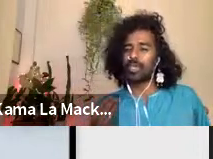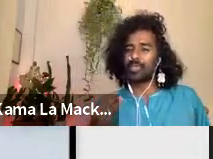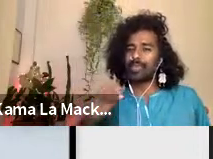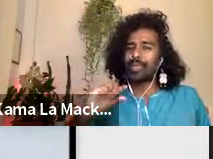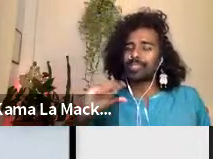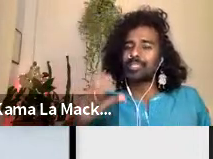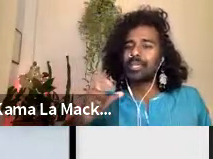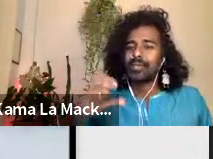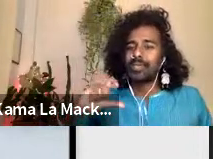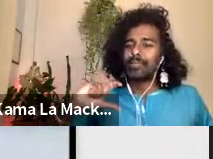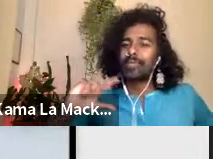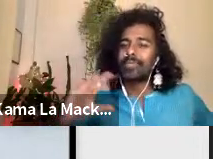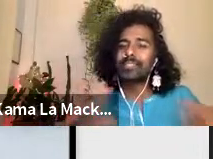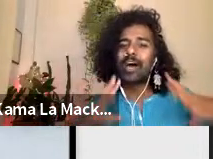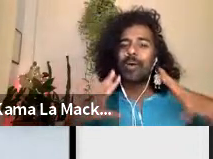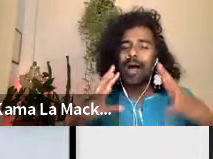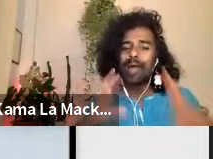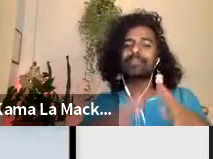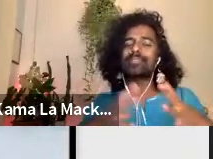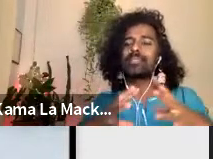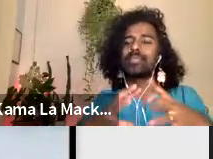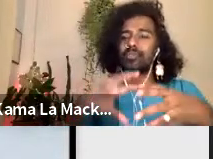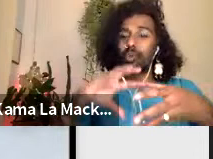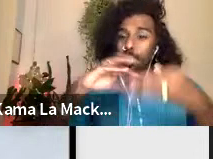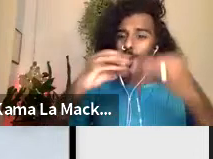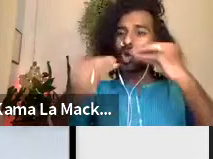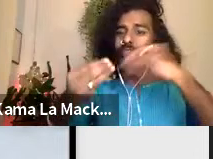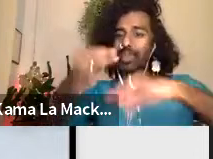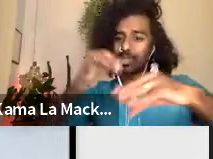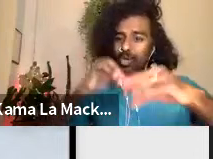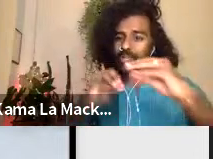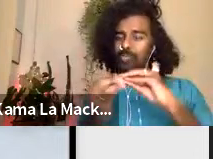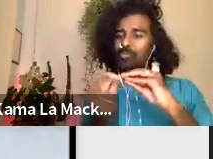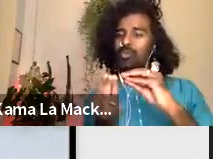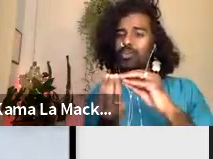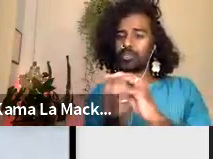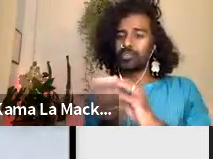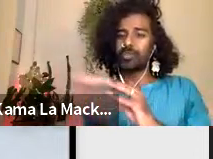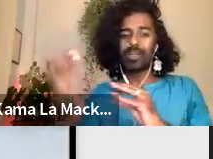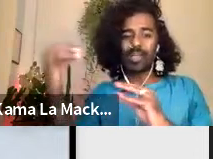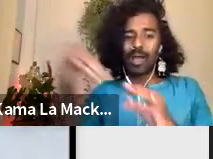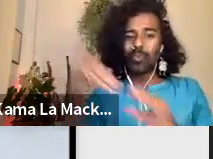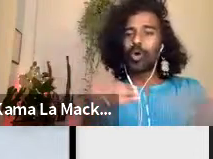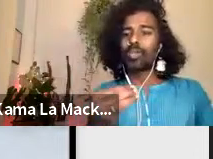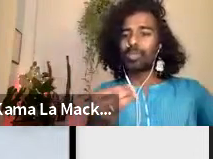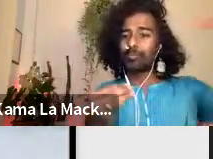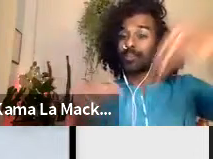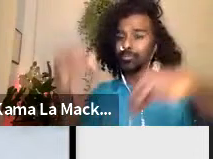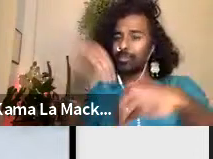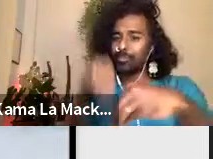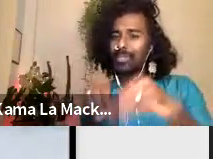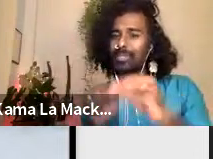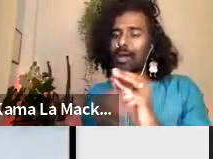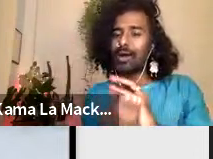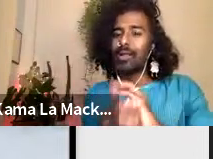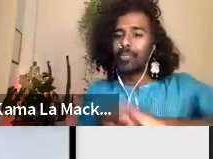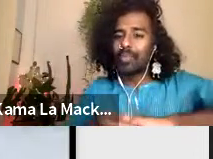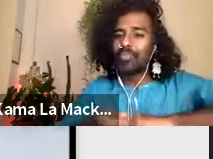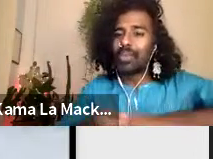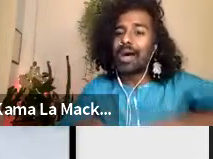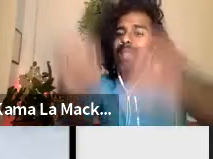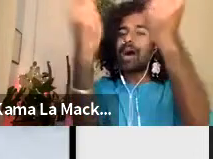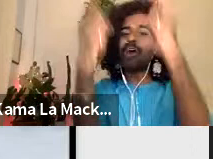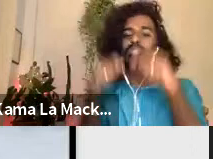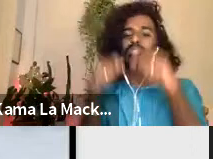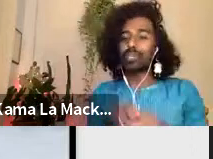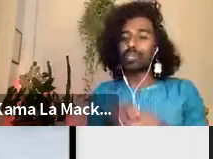to me, and that's how I see the work of interdisciplinarity, right? Like, I work in multiple media that